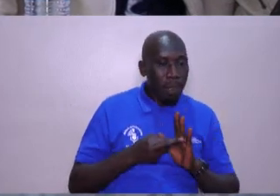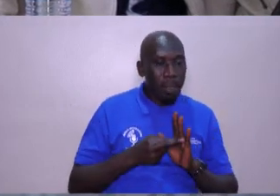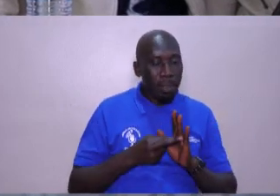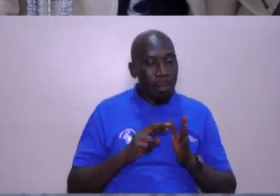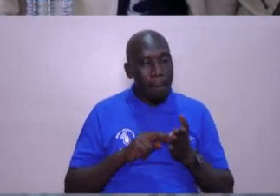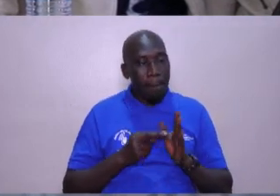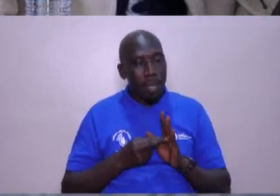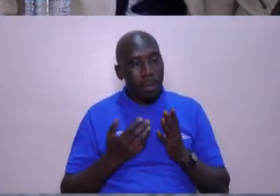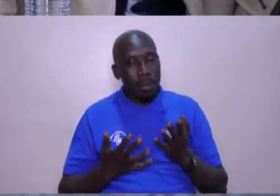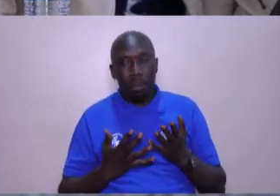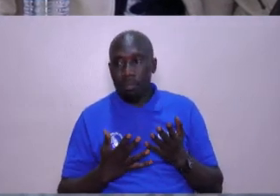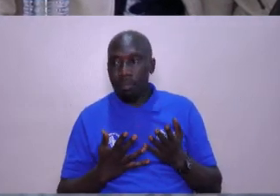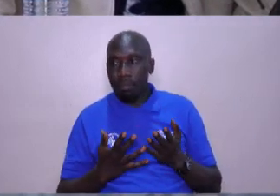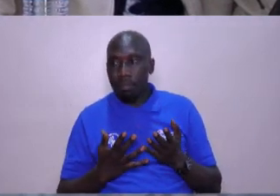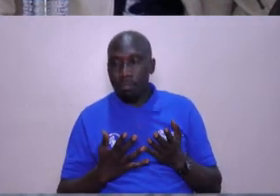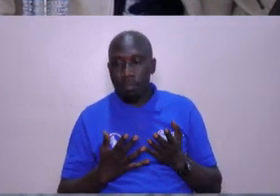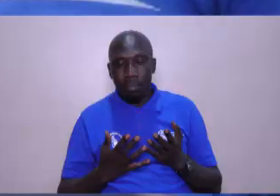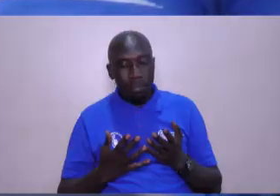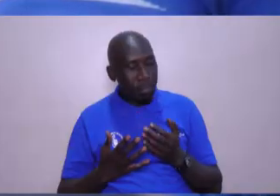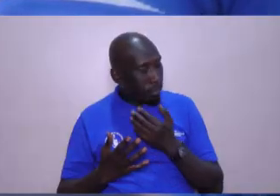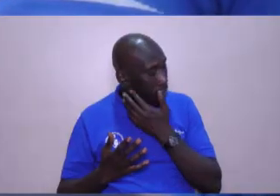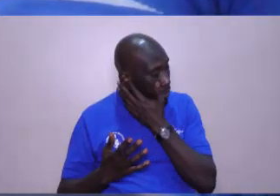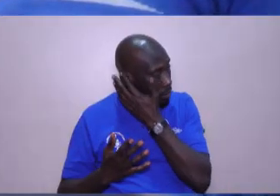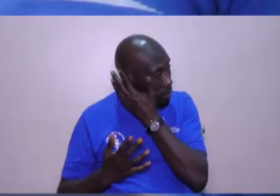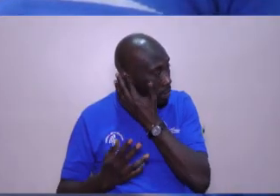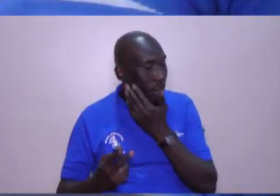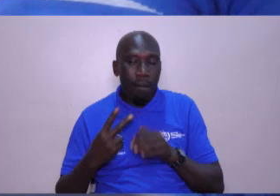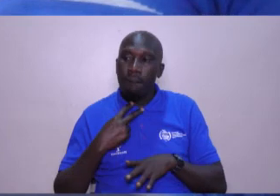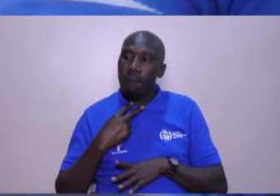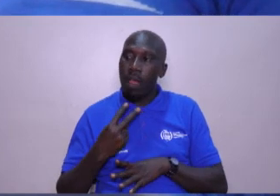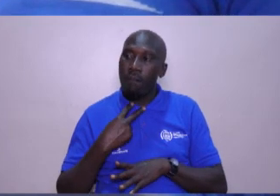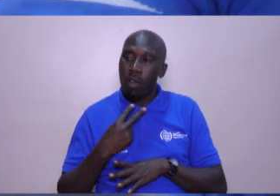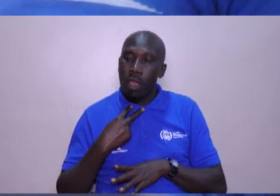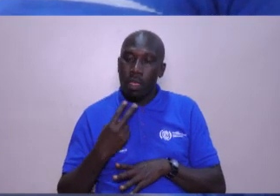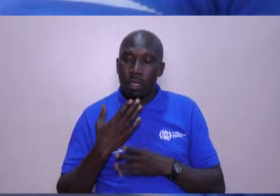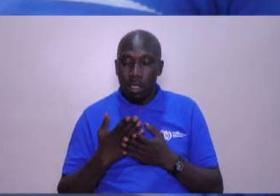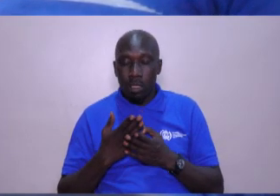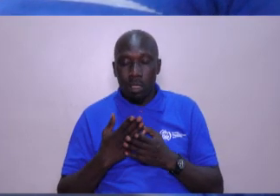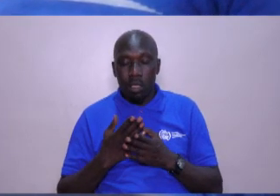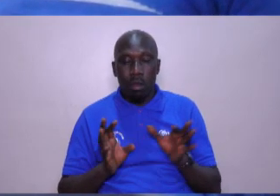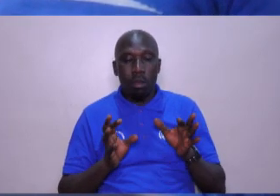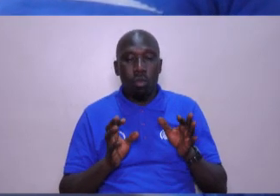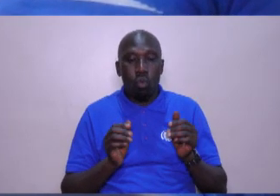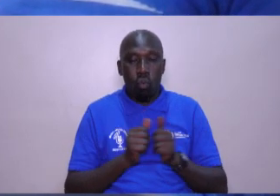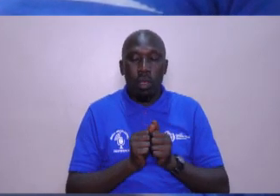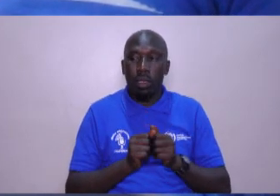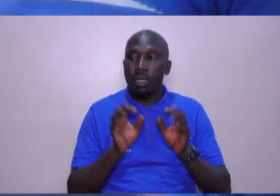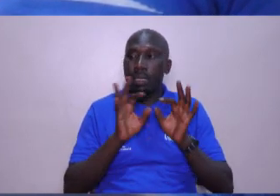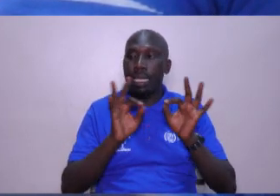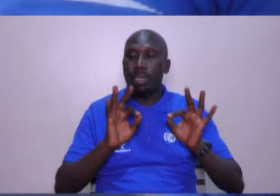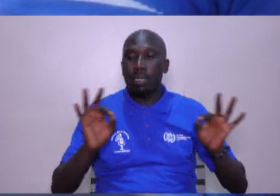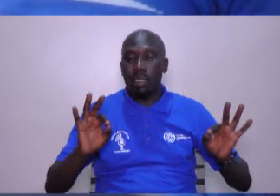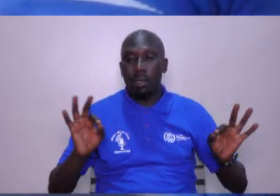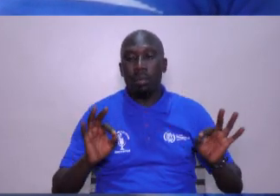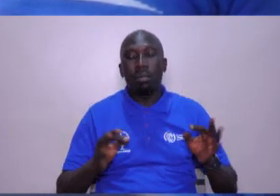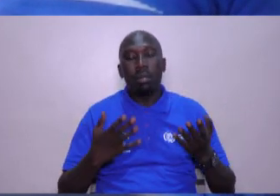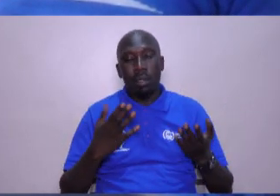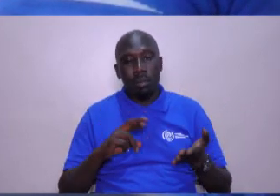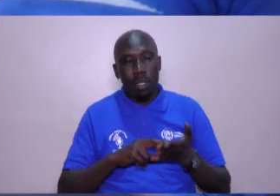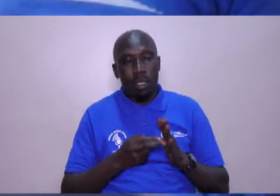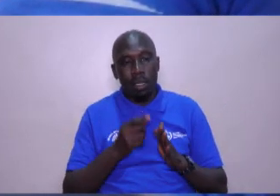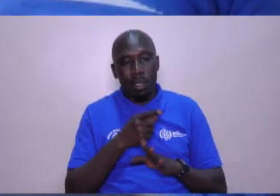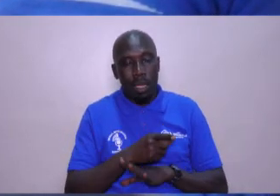yes, that means the voice over text. Okay? The voice over text becomes